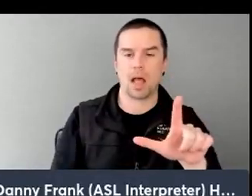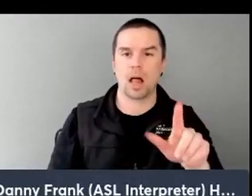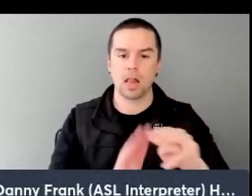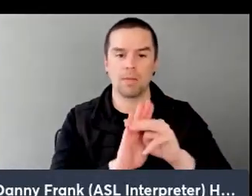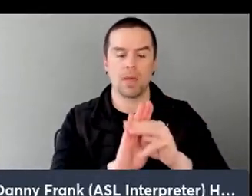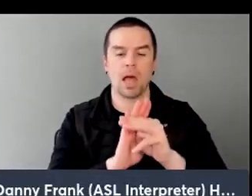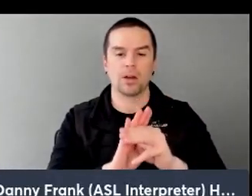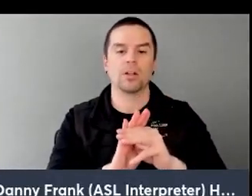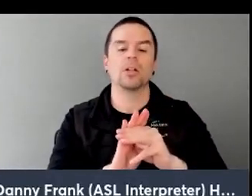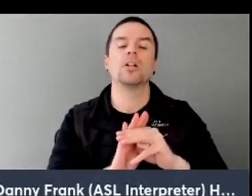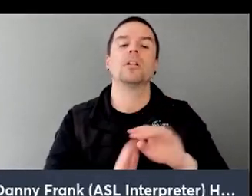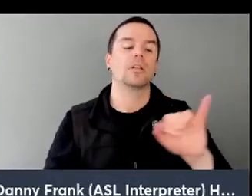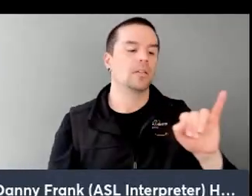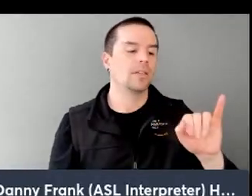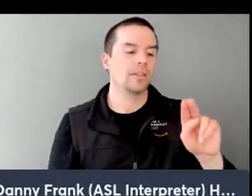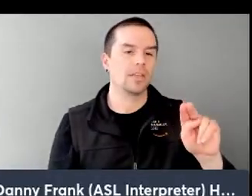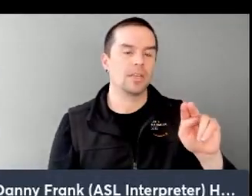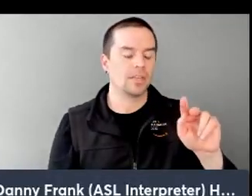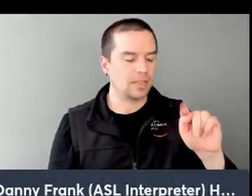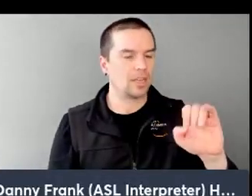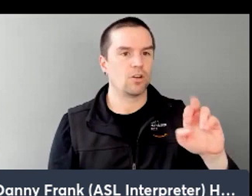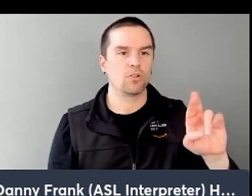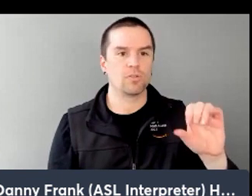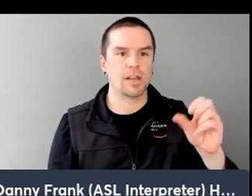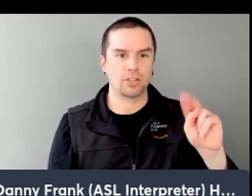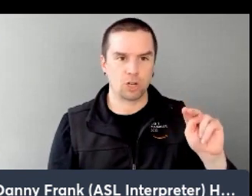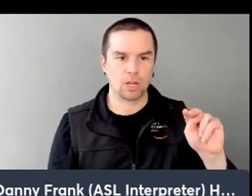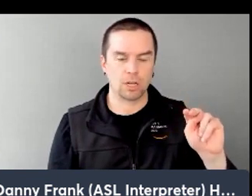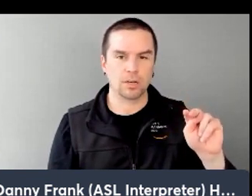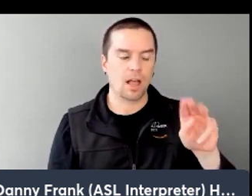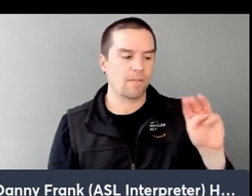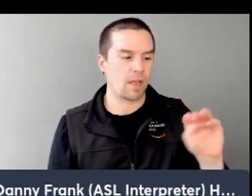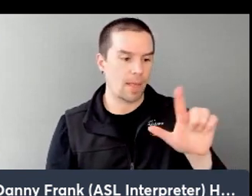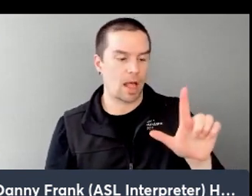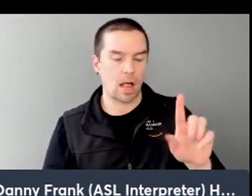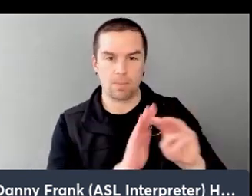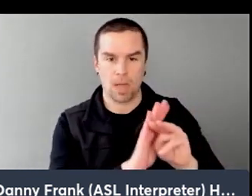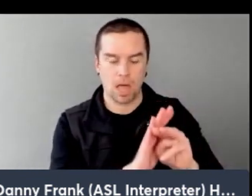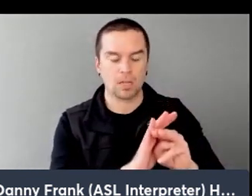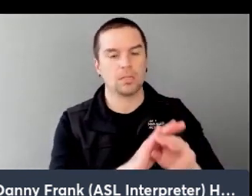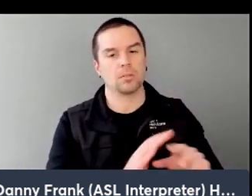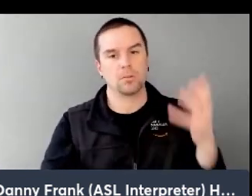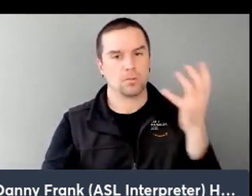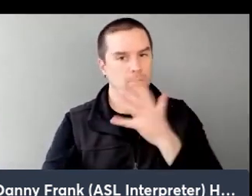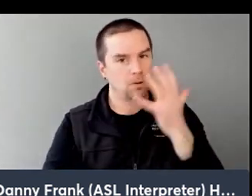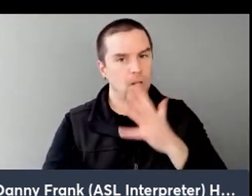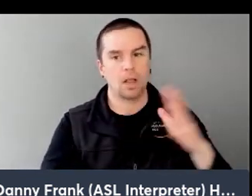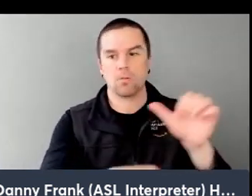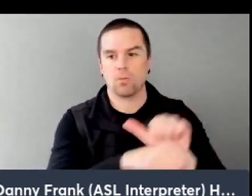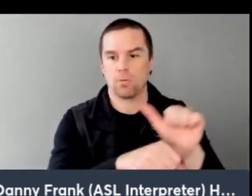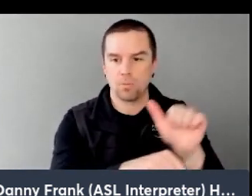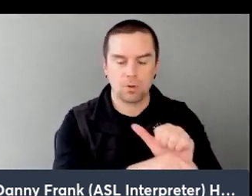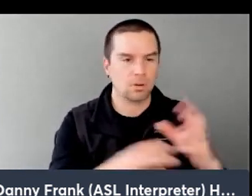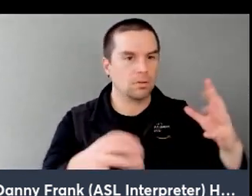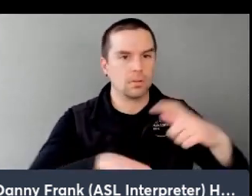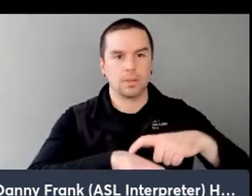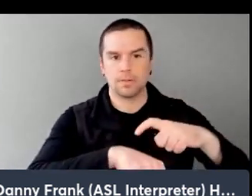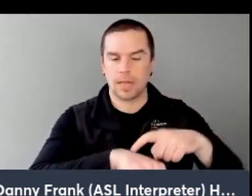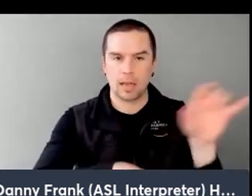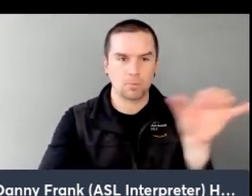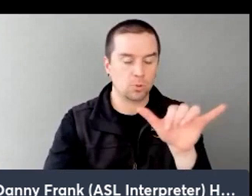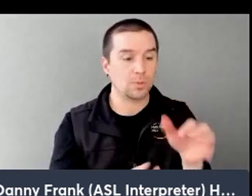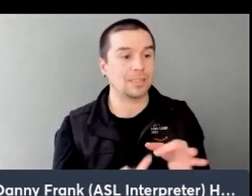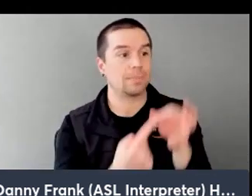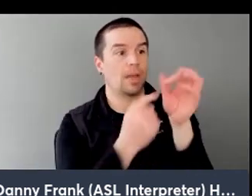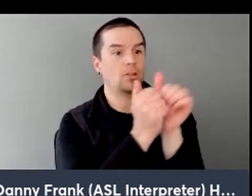iteration of an ML model is a lot of work and takes a lot of time, especially when it comes to the data, right? And even before you